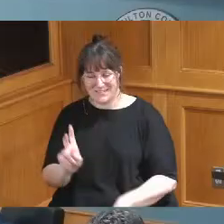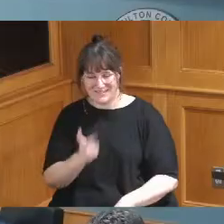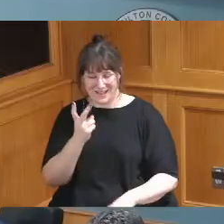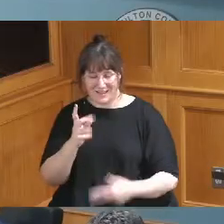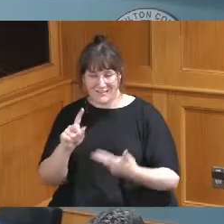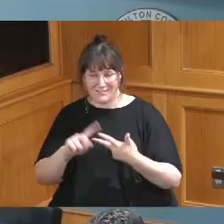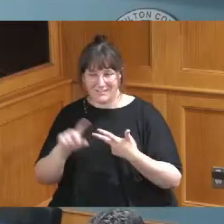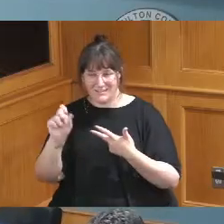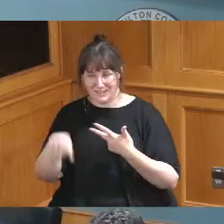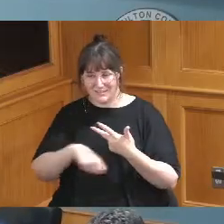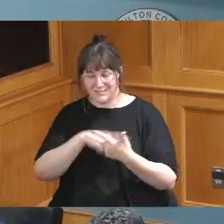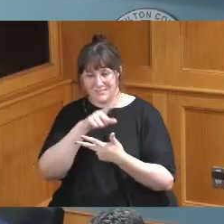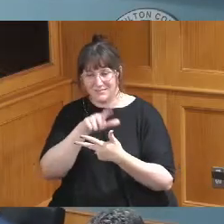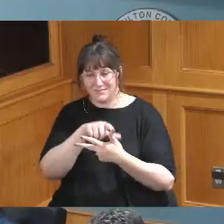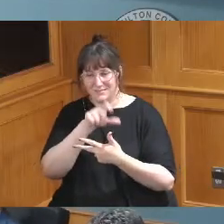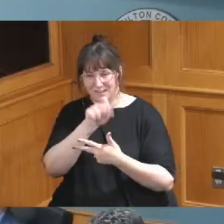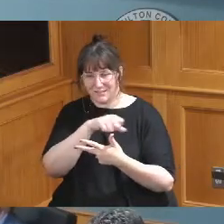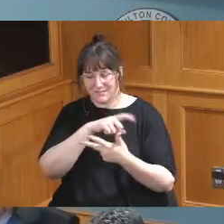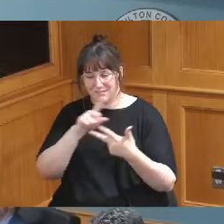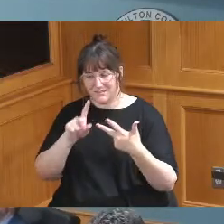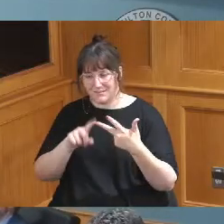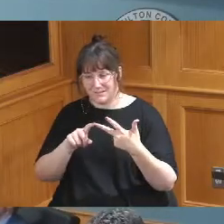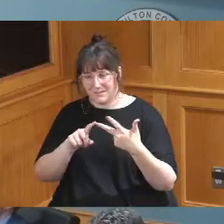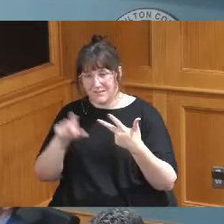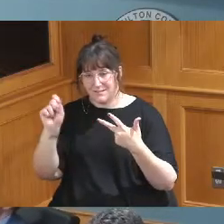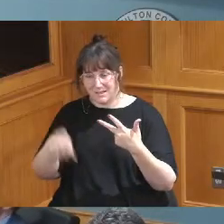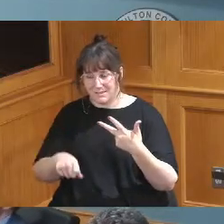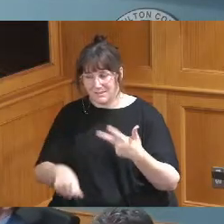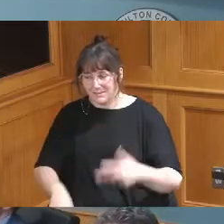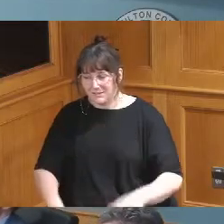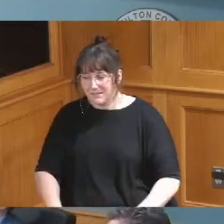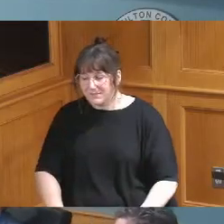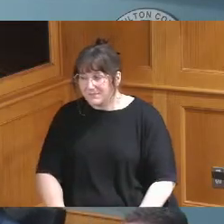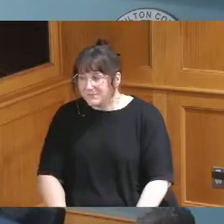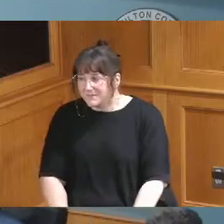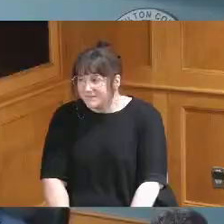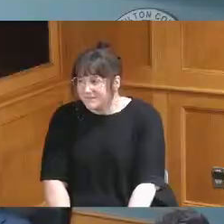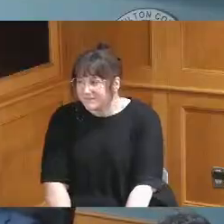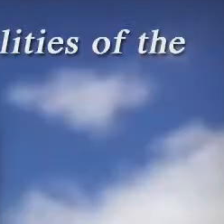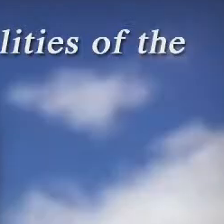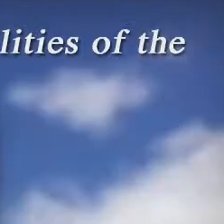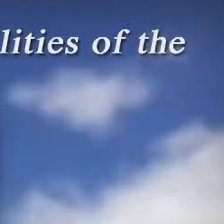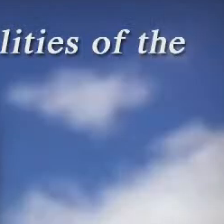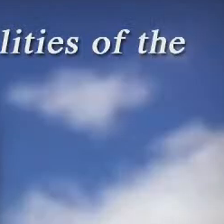Commissioner Dreehouse? Yes. Commissioner Summer Dumas? Yes. Commissioner Reese? Yes.